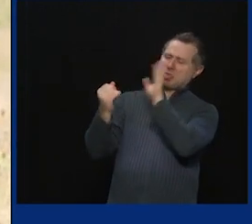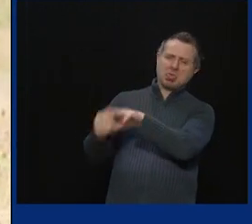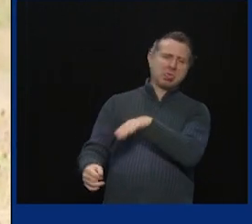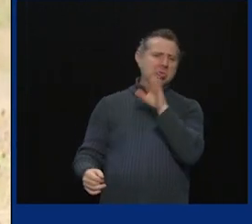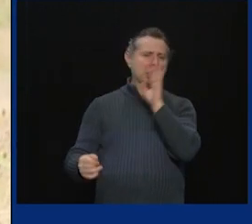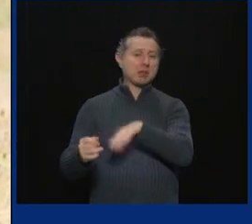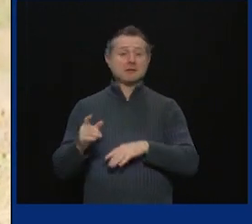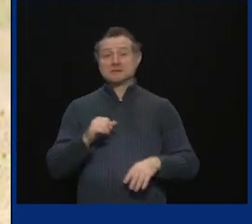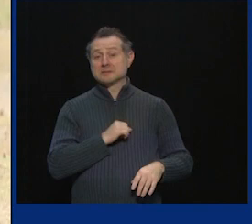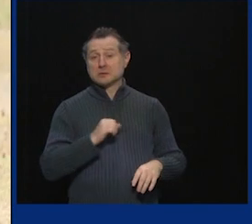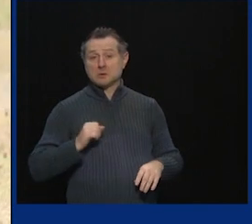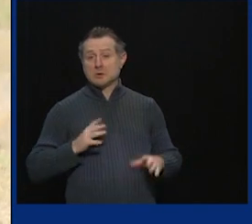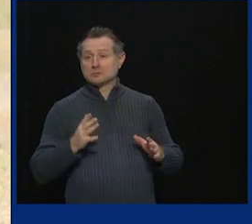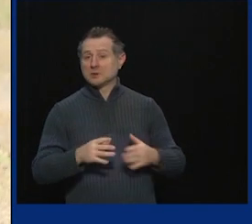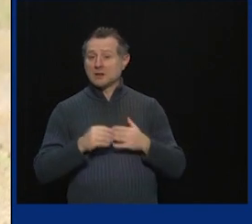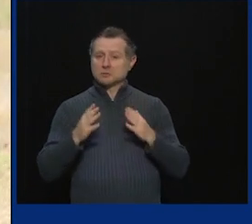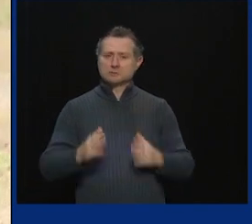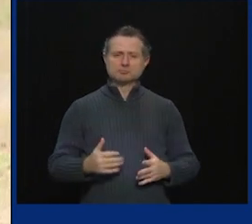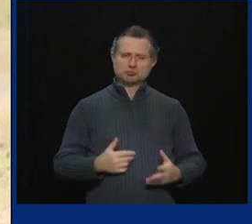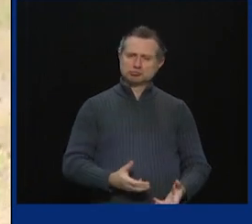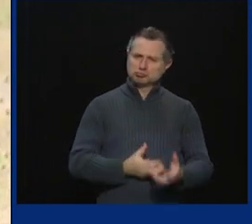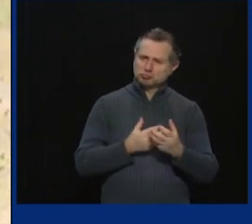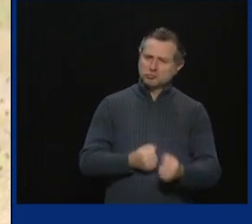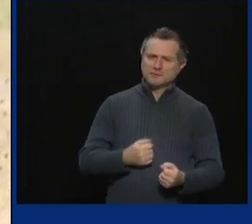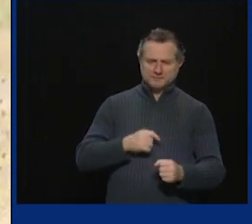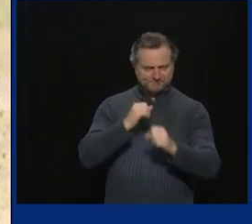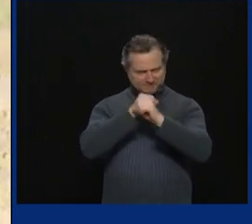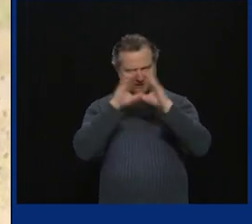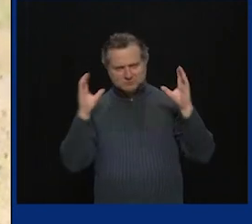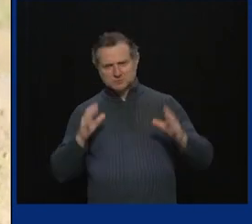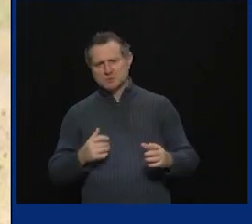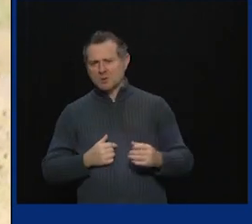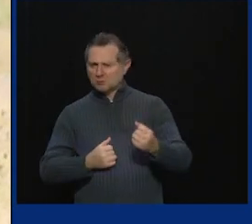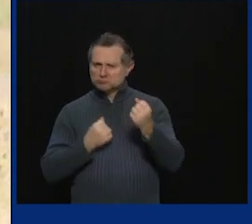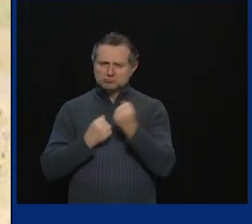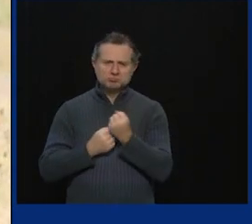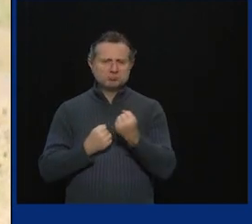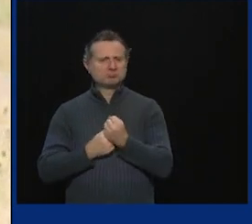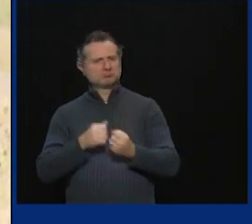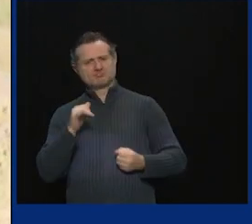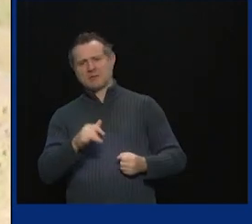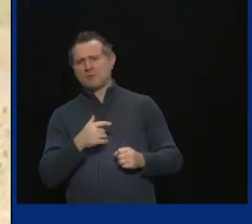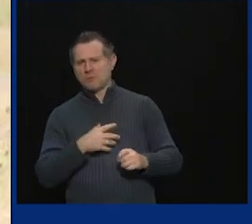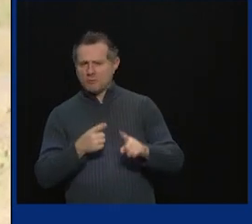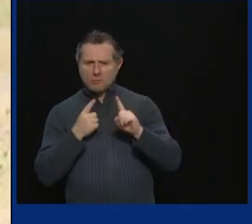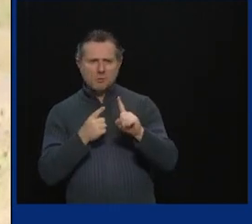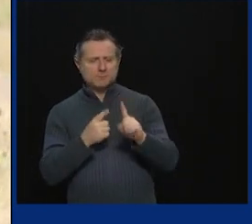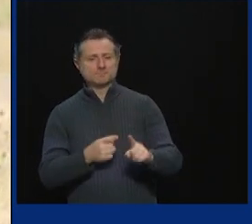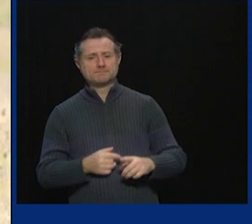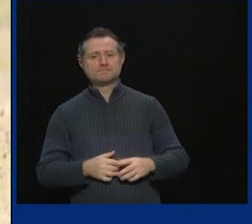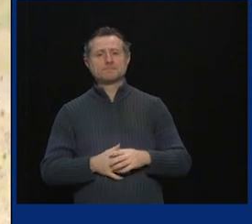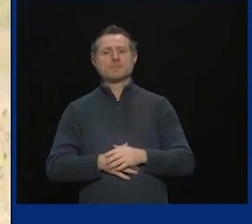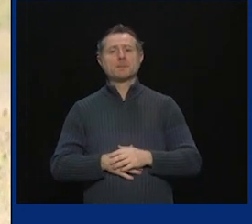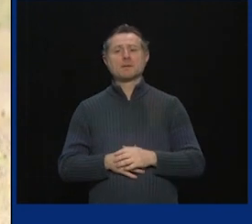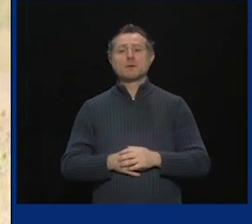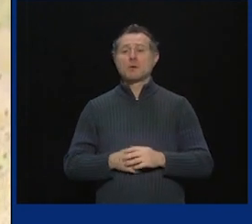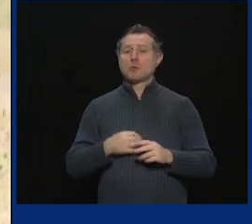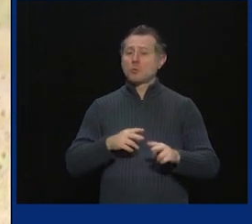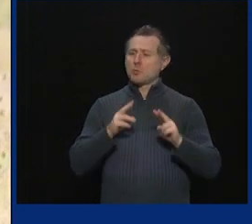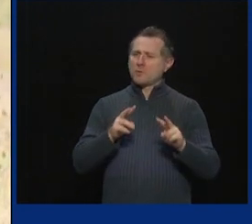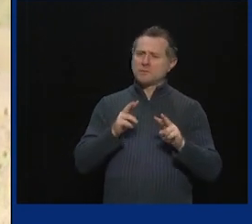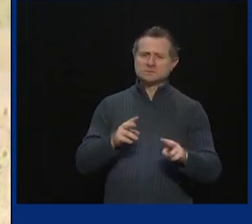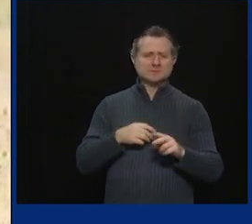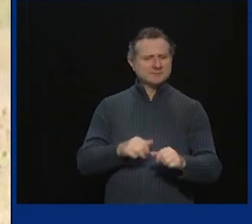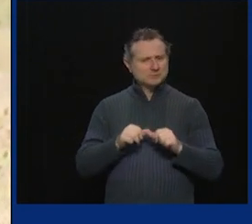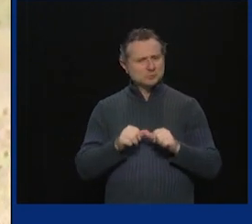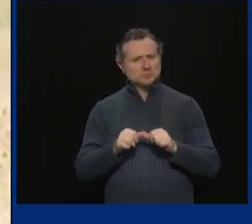vision and championed the cause. I look forward to continuing the strong advocacy and look forward to assisting in the